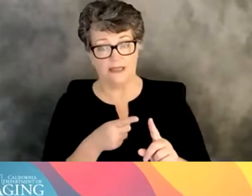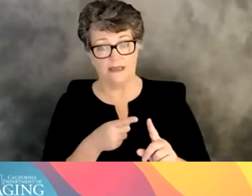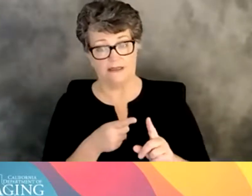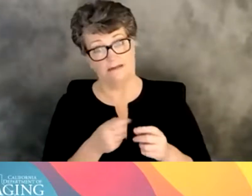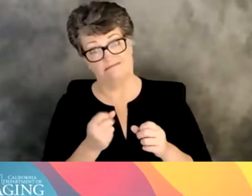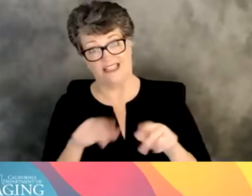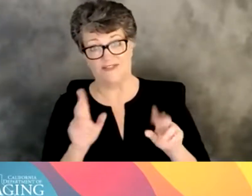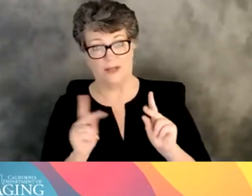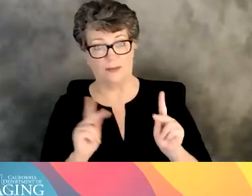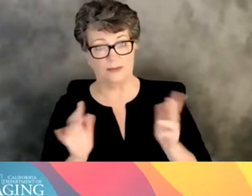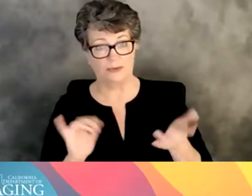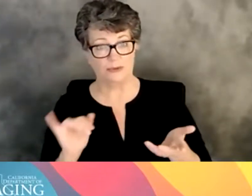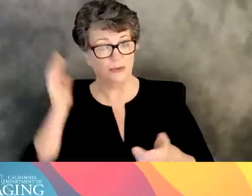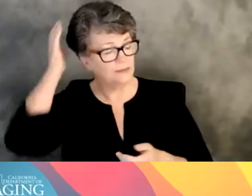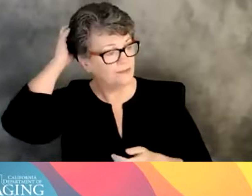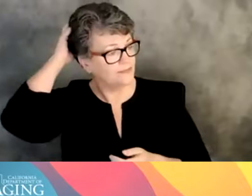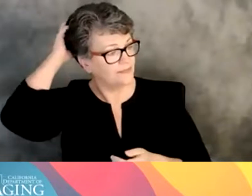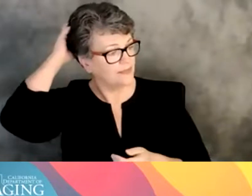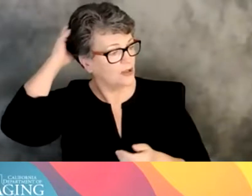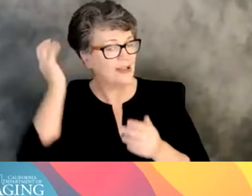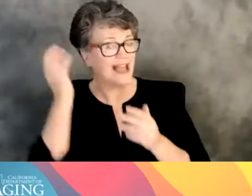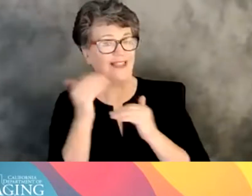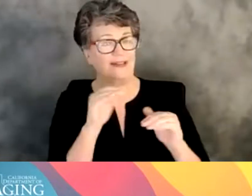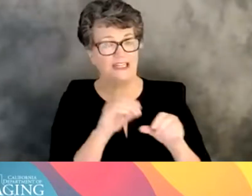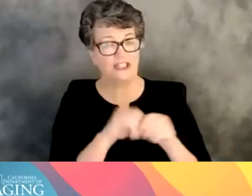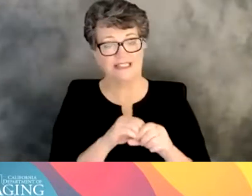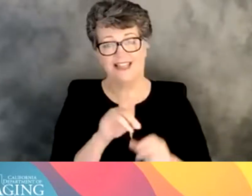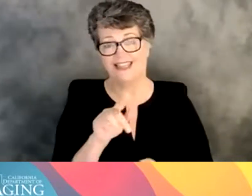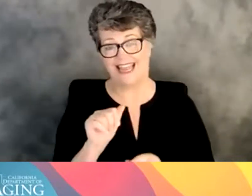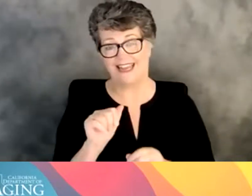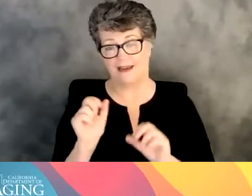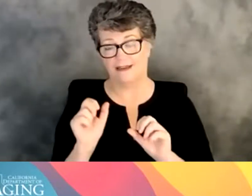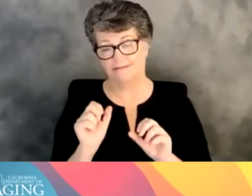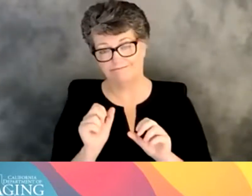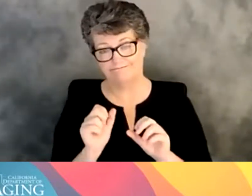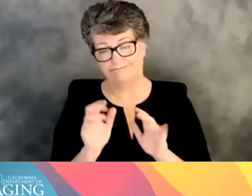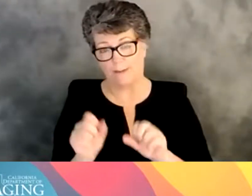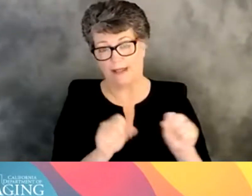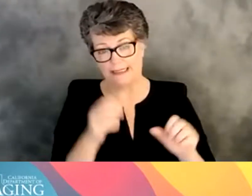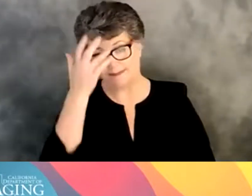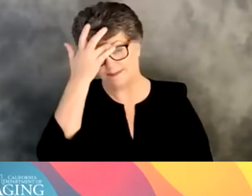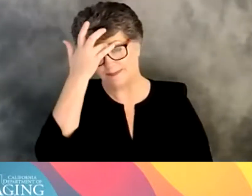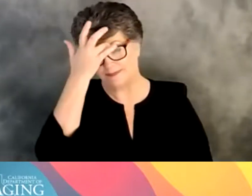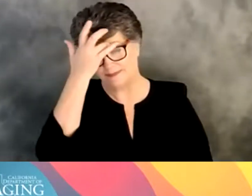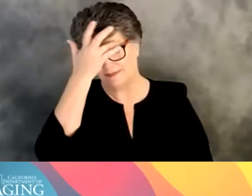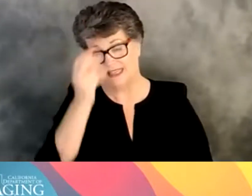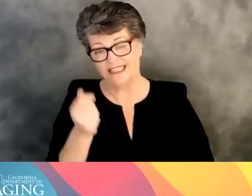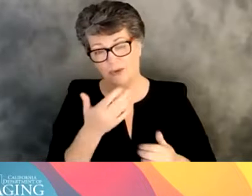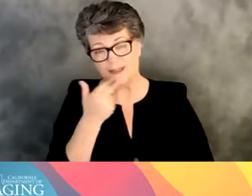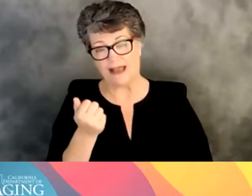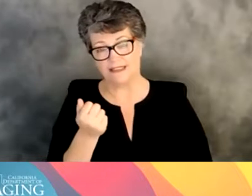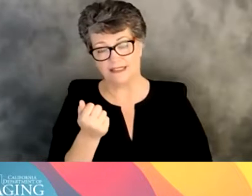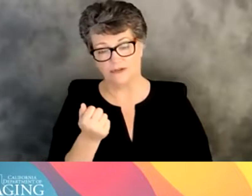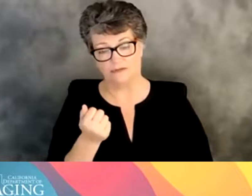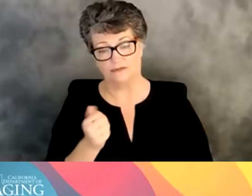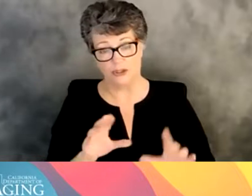others, there are limitations in the data capabilities. And so we've done our best to try and do